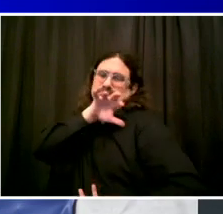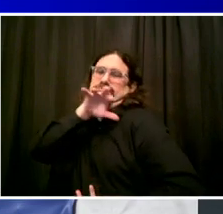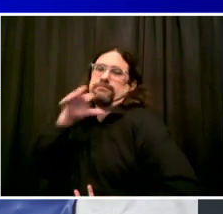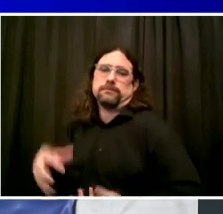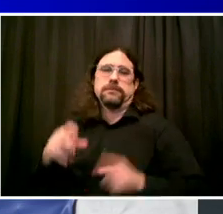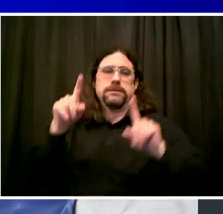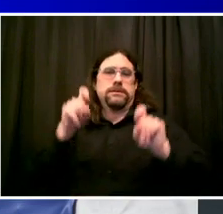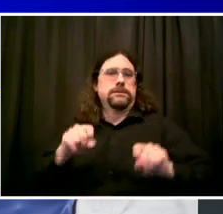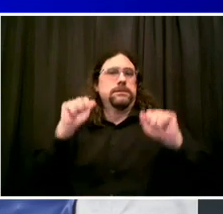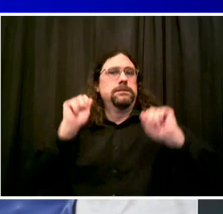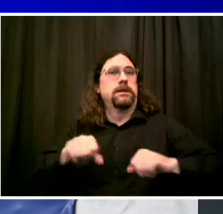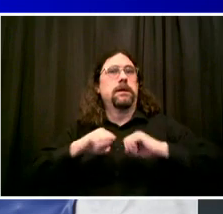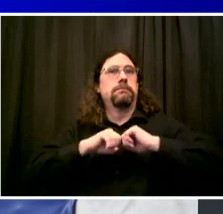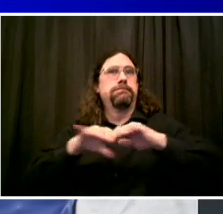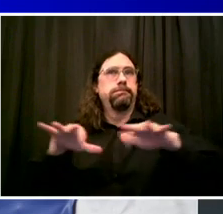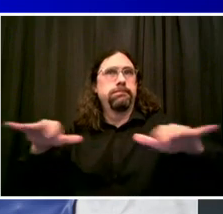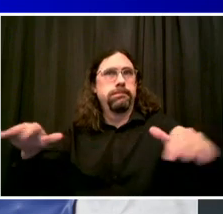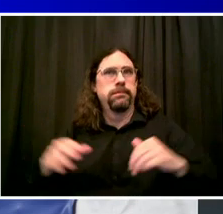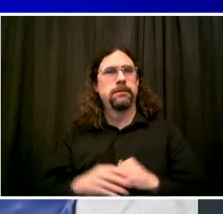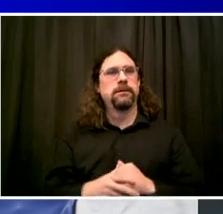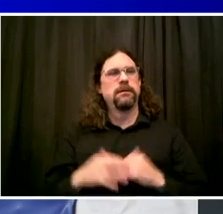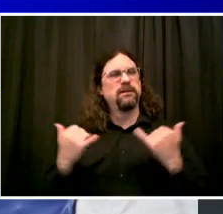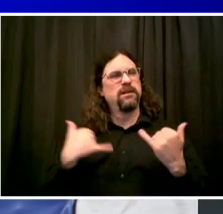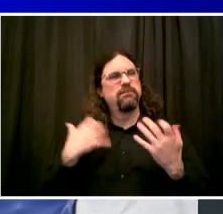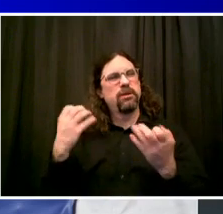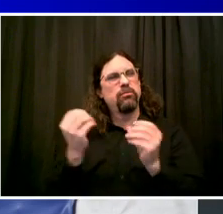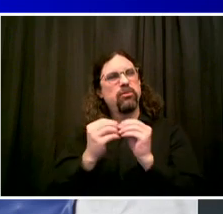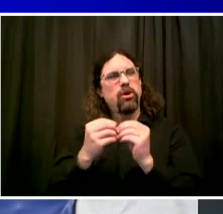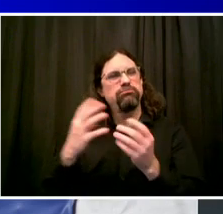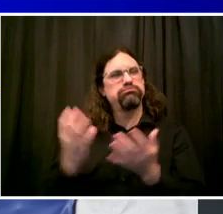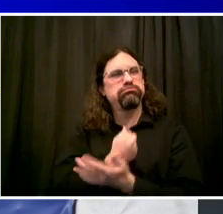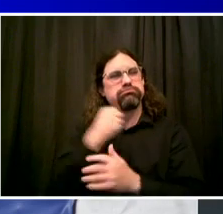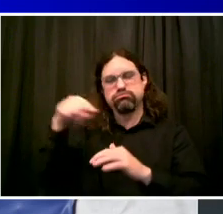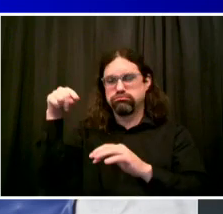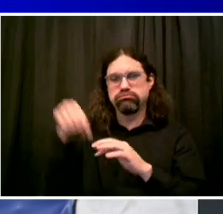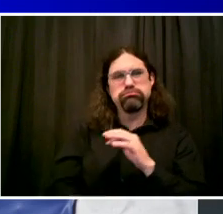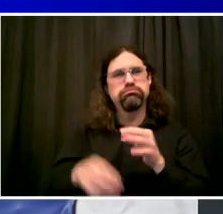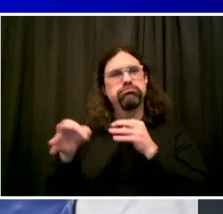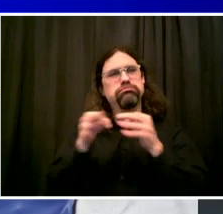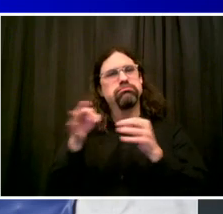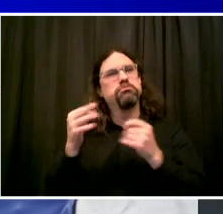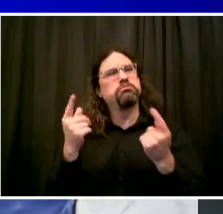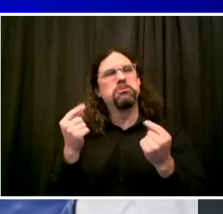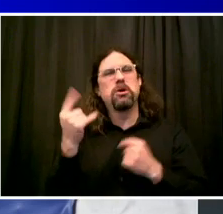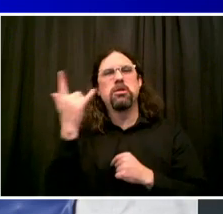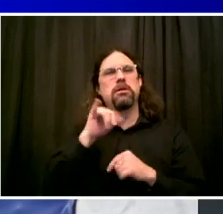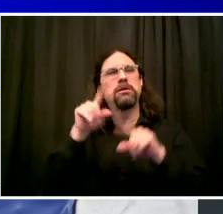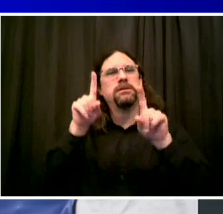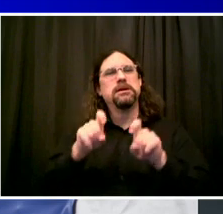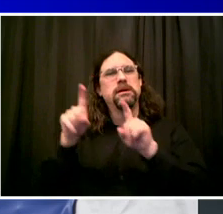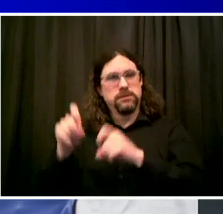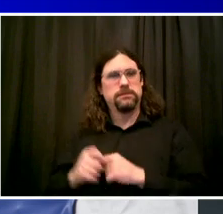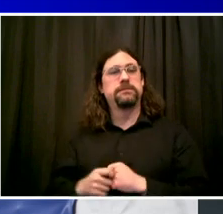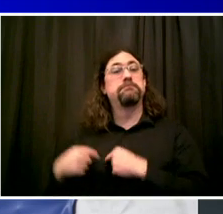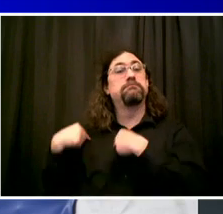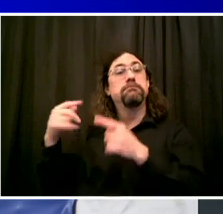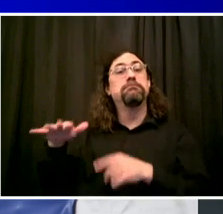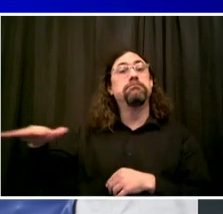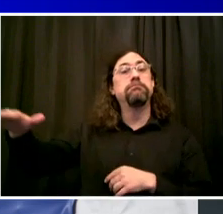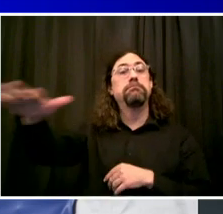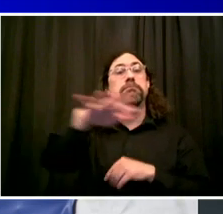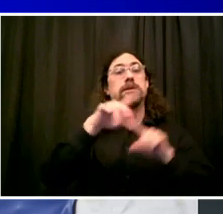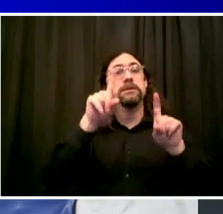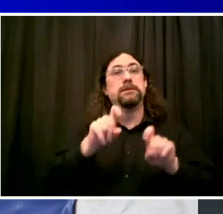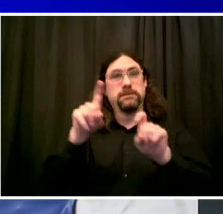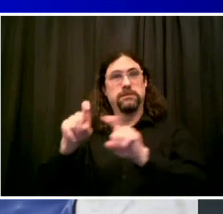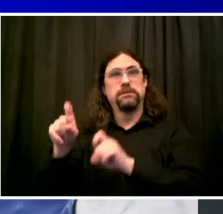have been citywide, when you combine all the testing done around the city, generally in the neighborhood of about 14,000